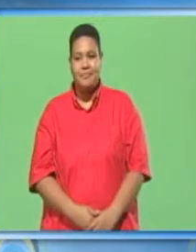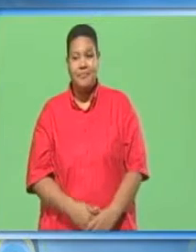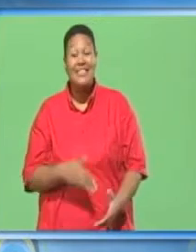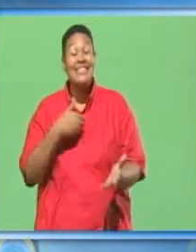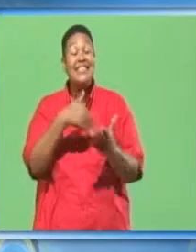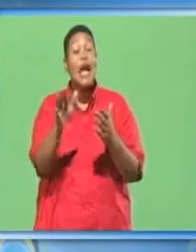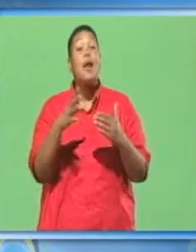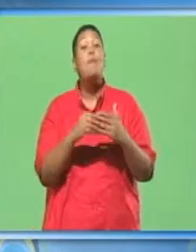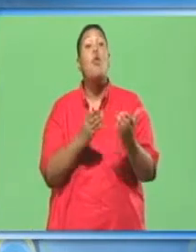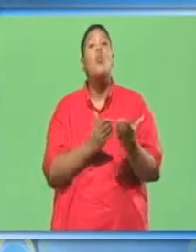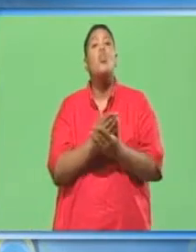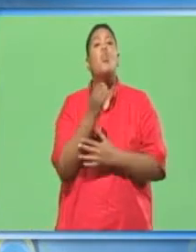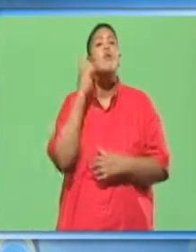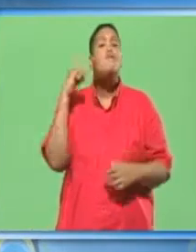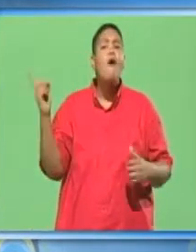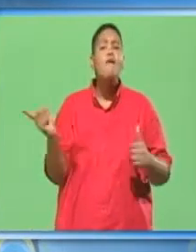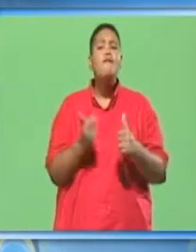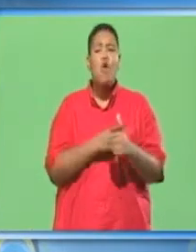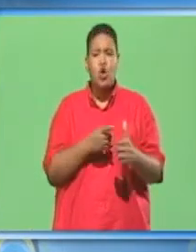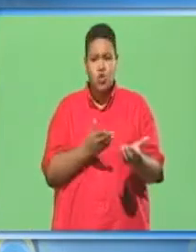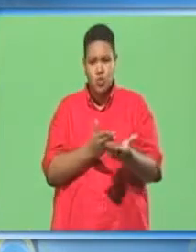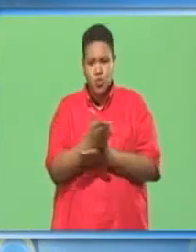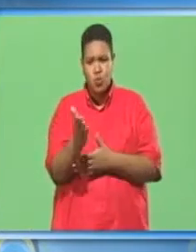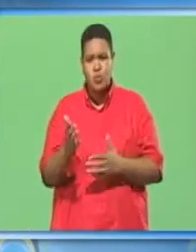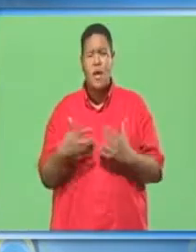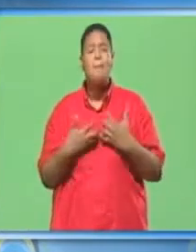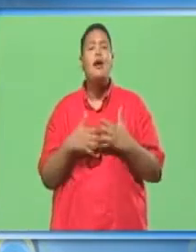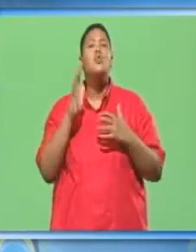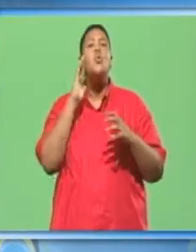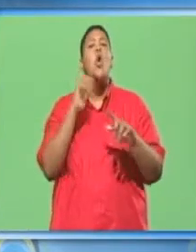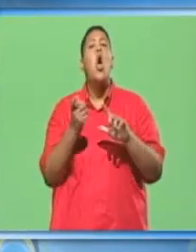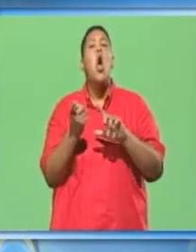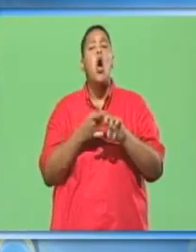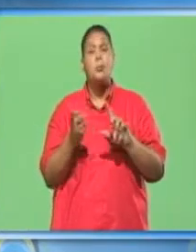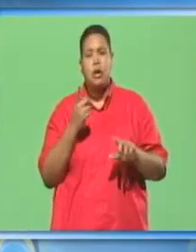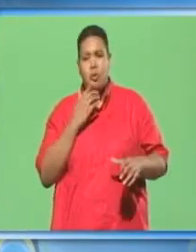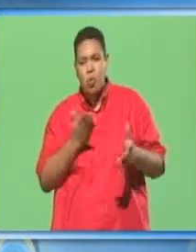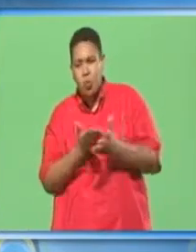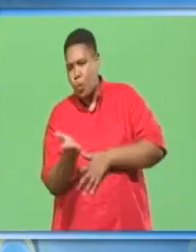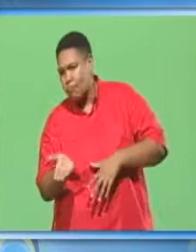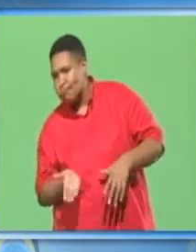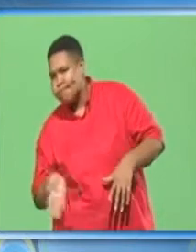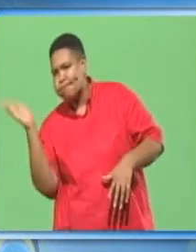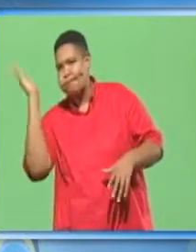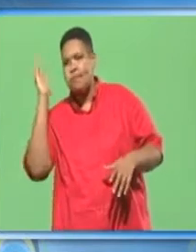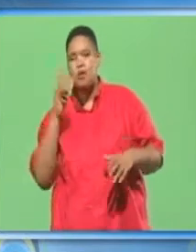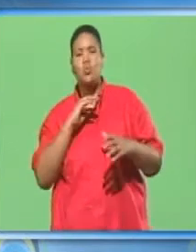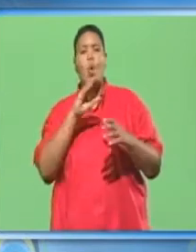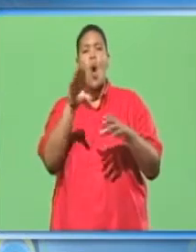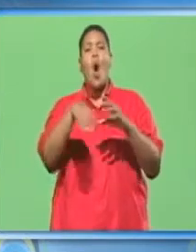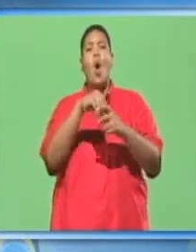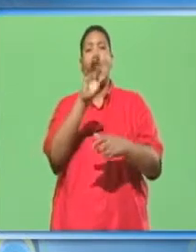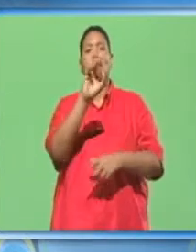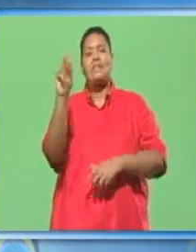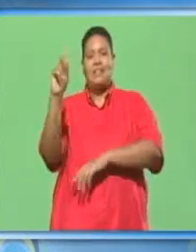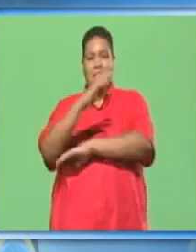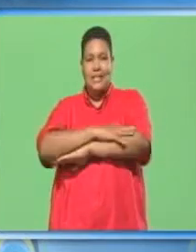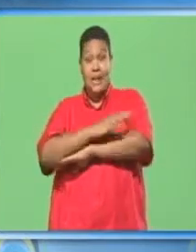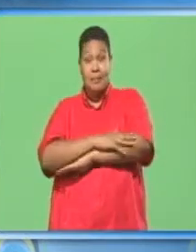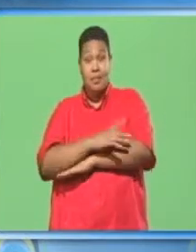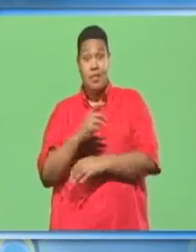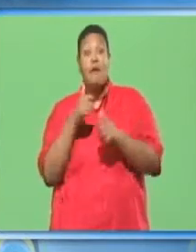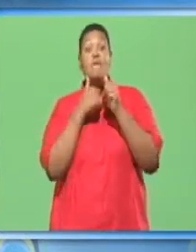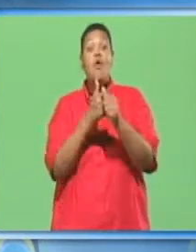board through for a first pass. The machine will automatically feed the board to its outfeed table. Follow with